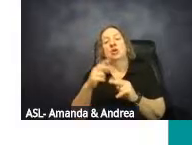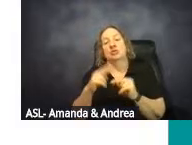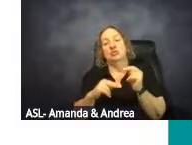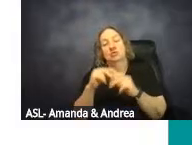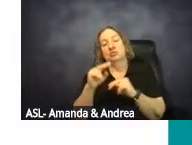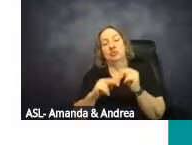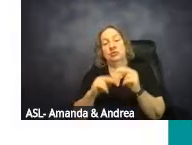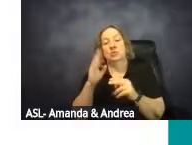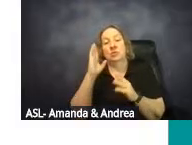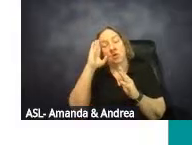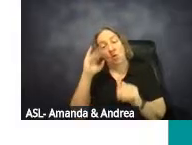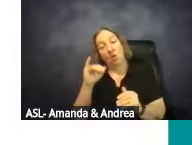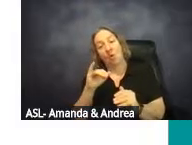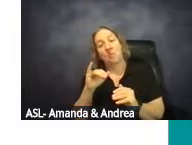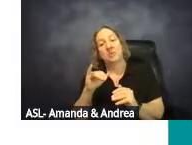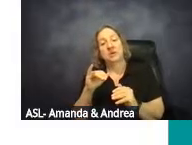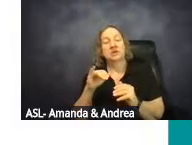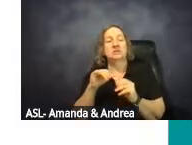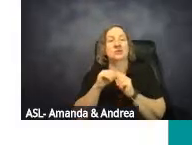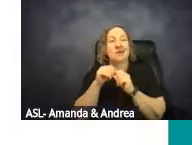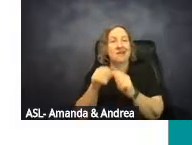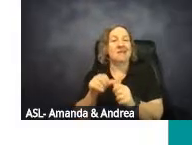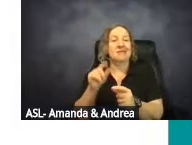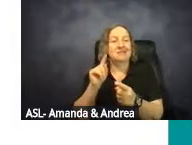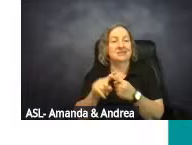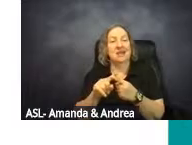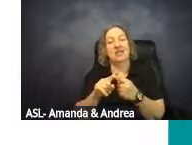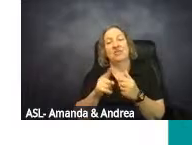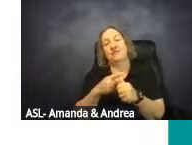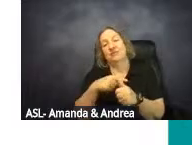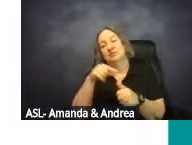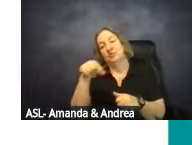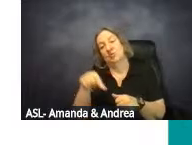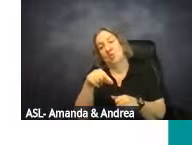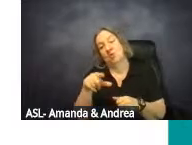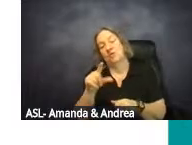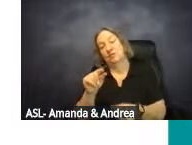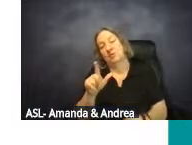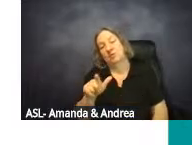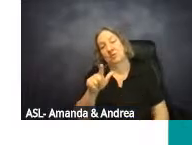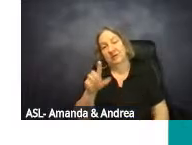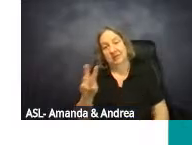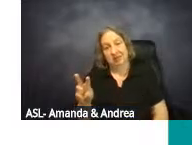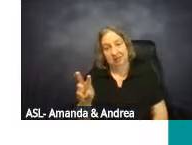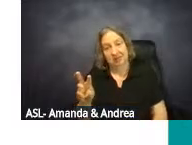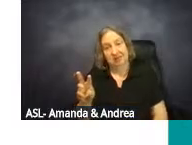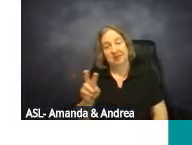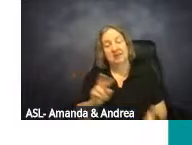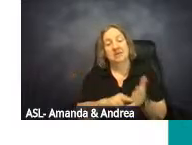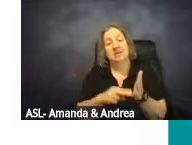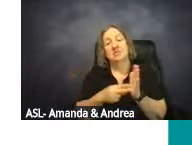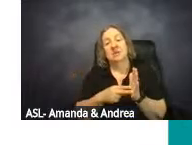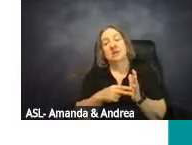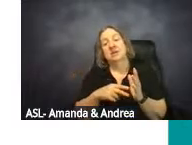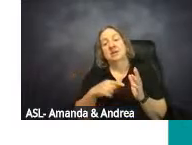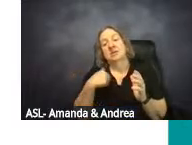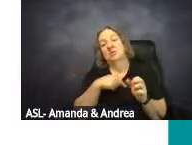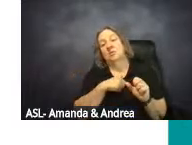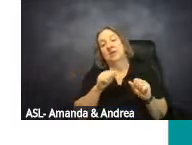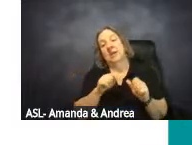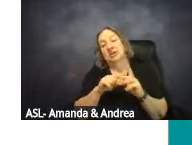hoping to hold that to the first quarter of 2026, which means we would be able to